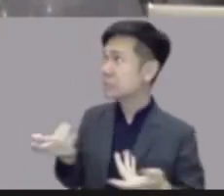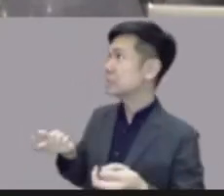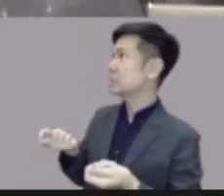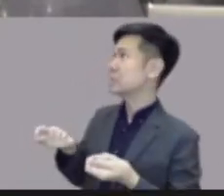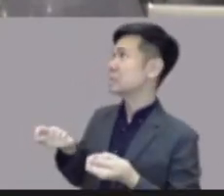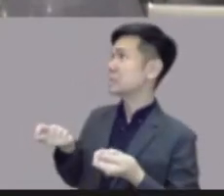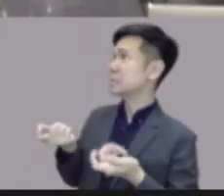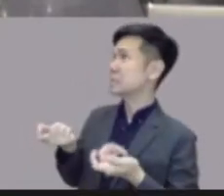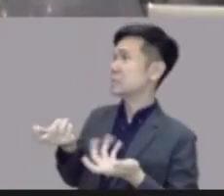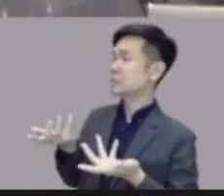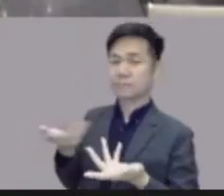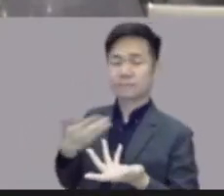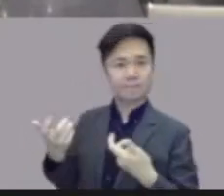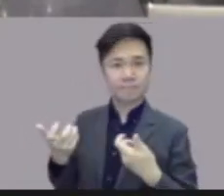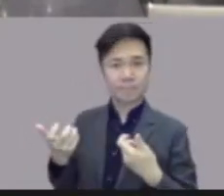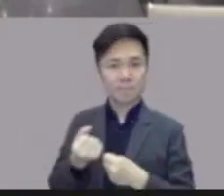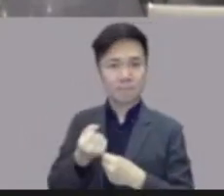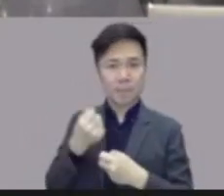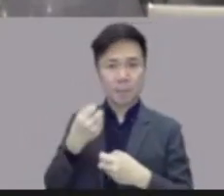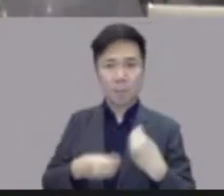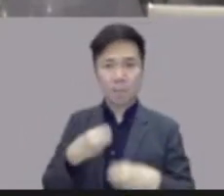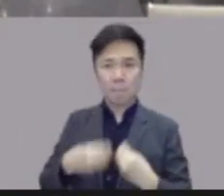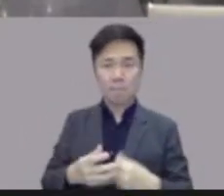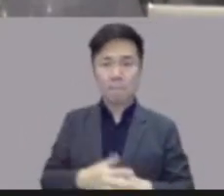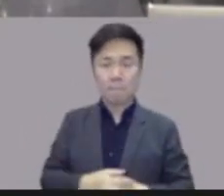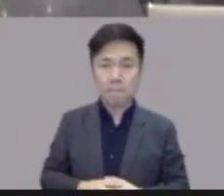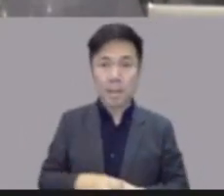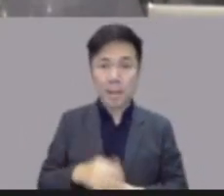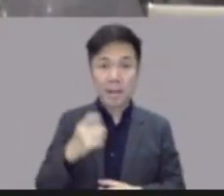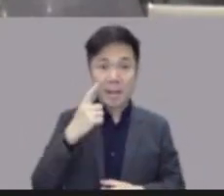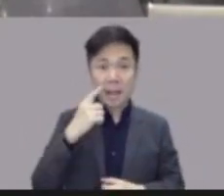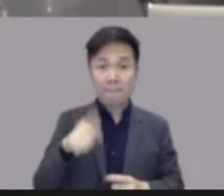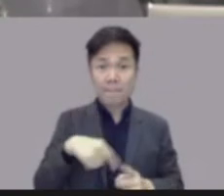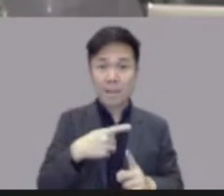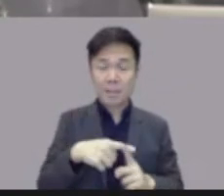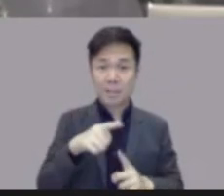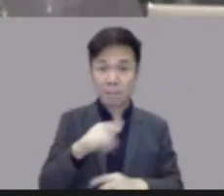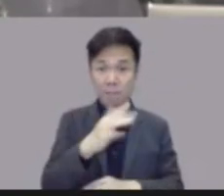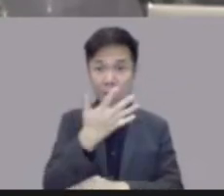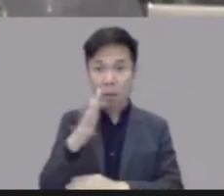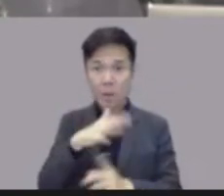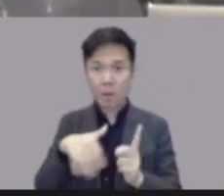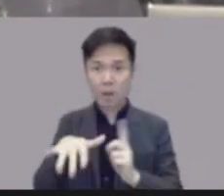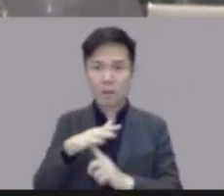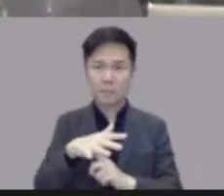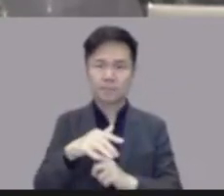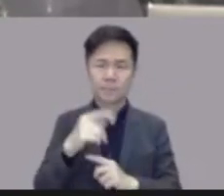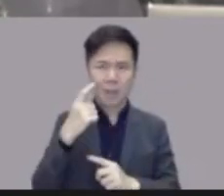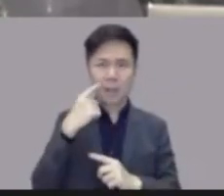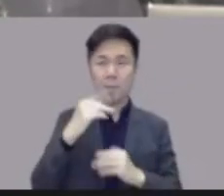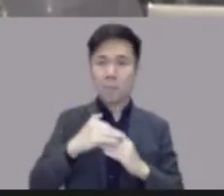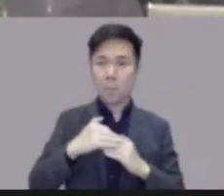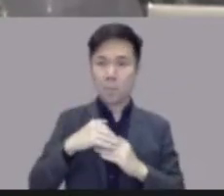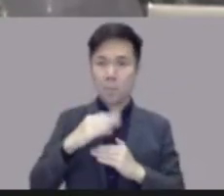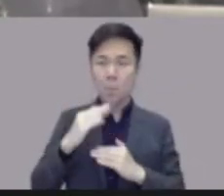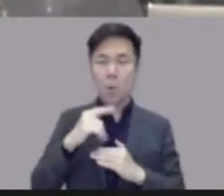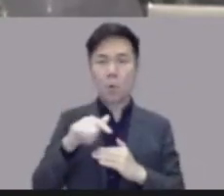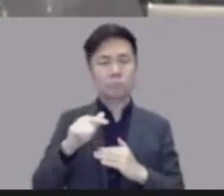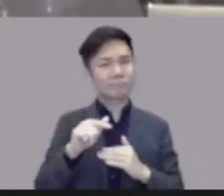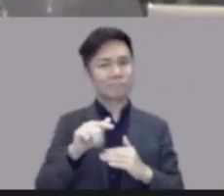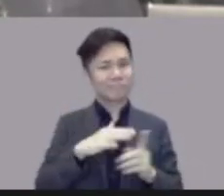environmental crisis undermines Hardware development gains and increases societal inequalities